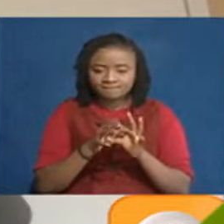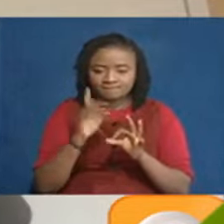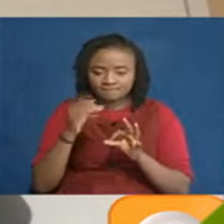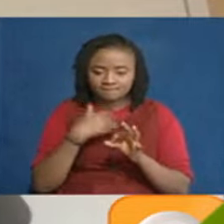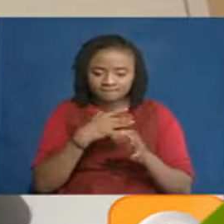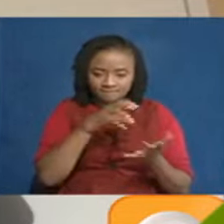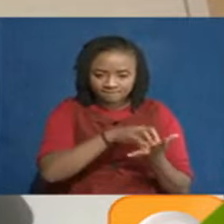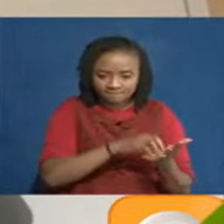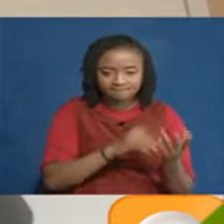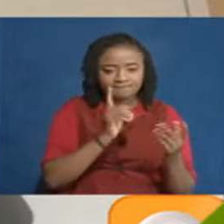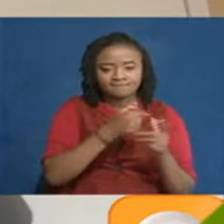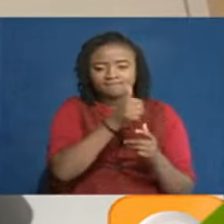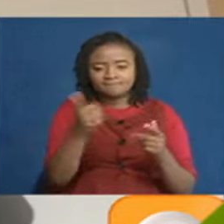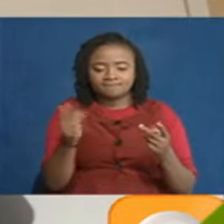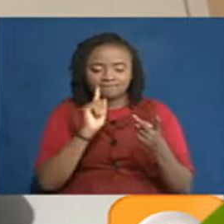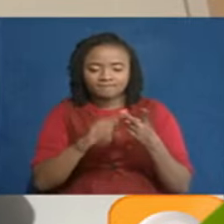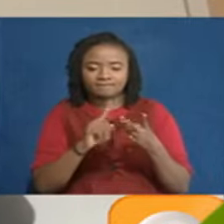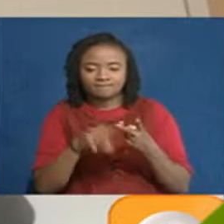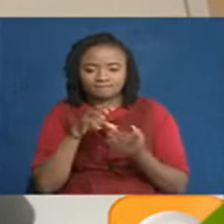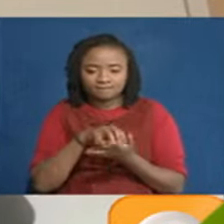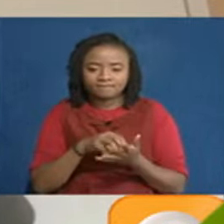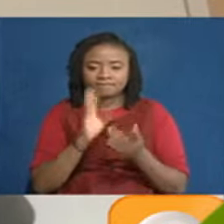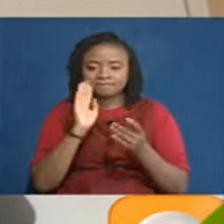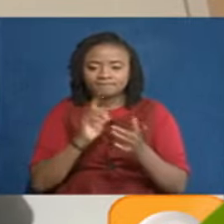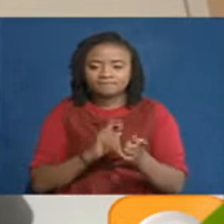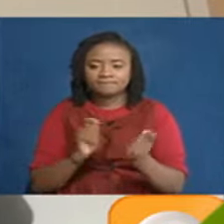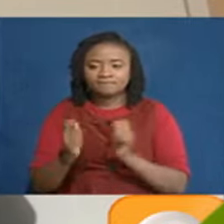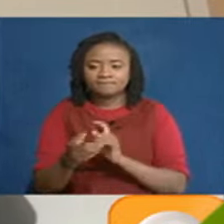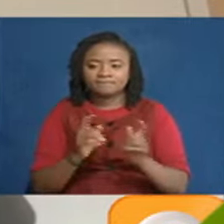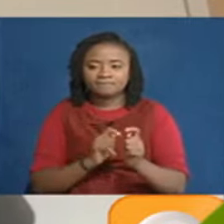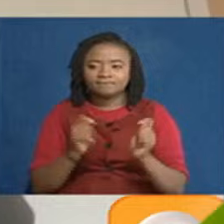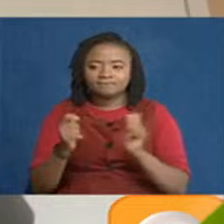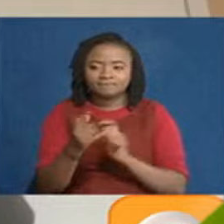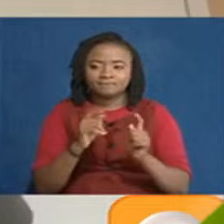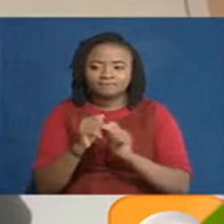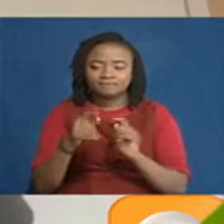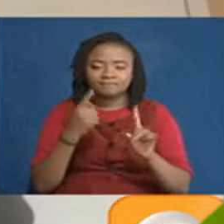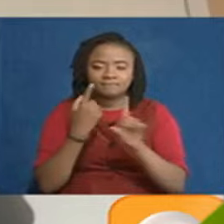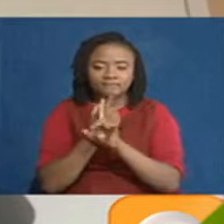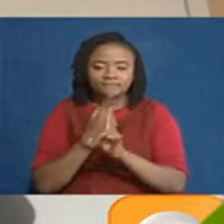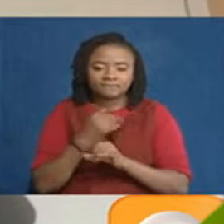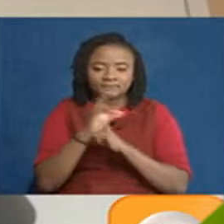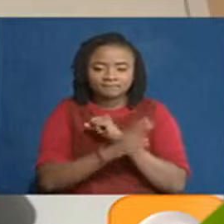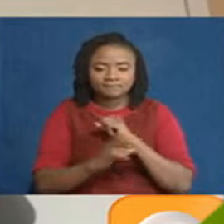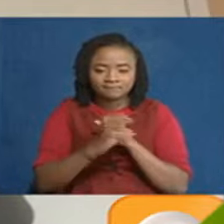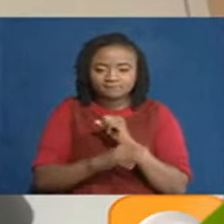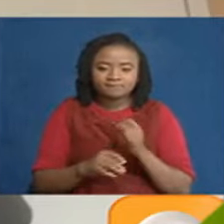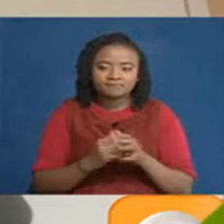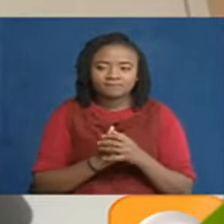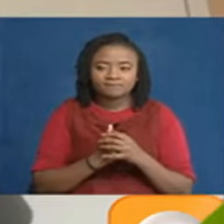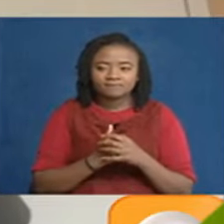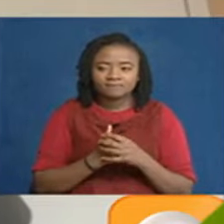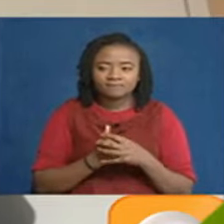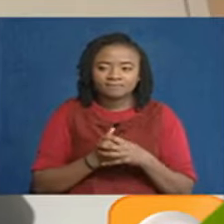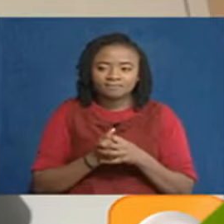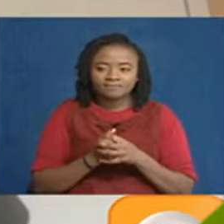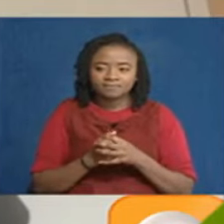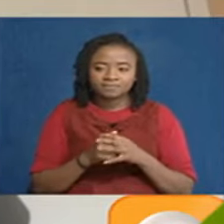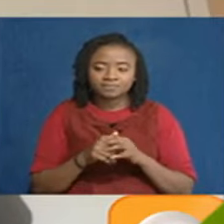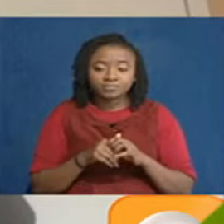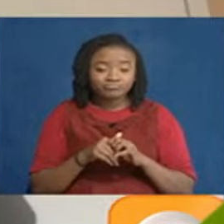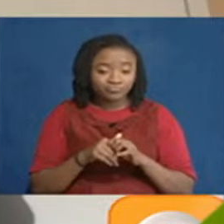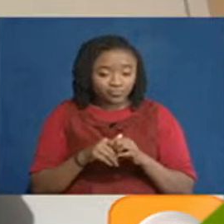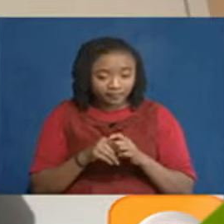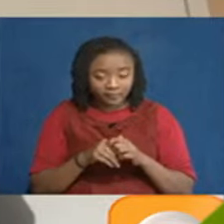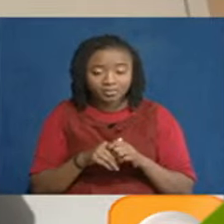that the other seat should revolve between different countries. Now, that is not yet the